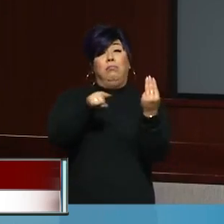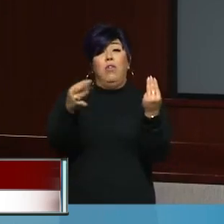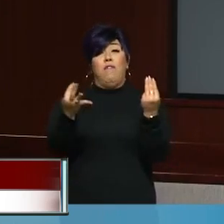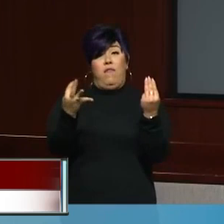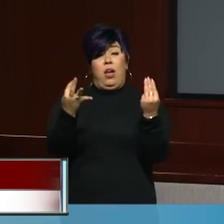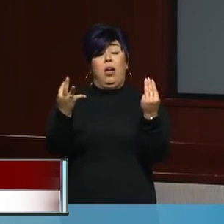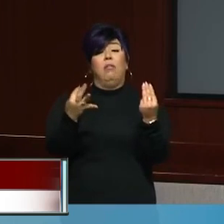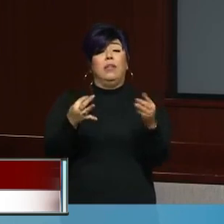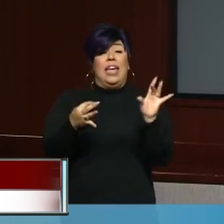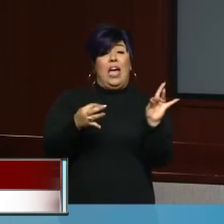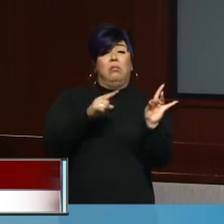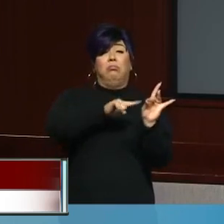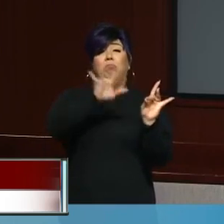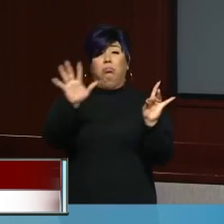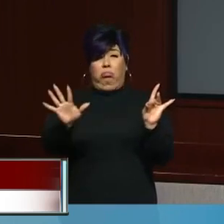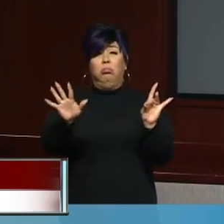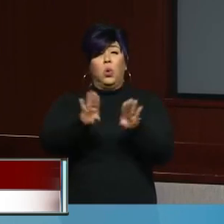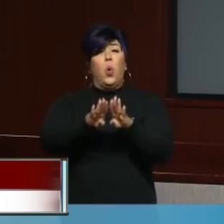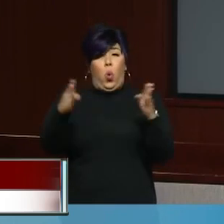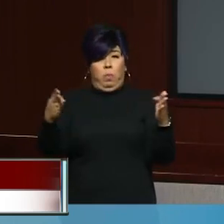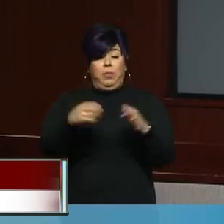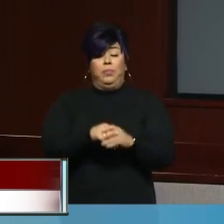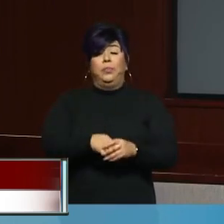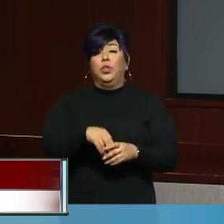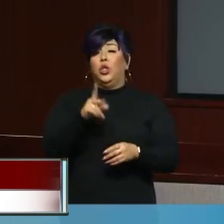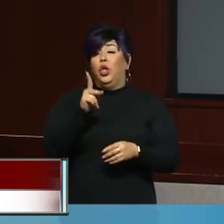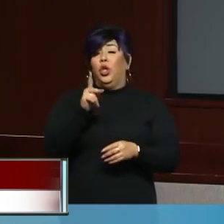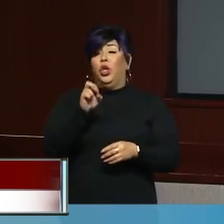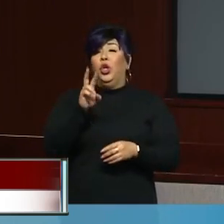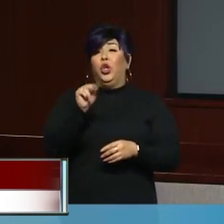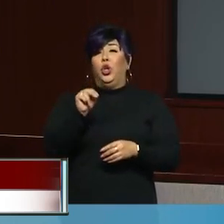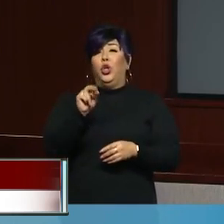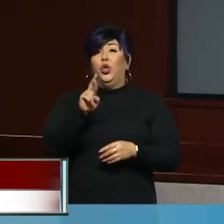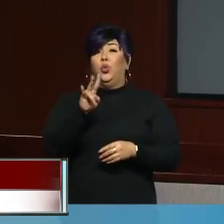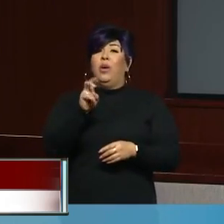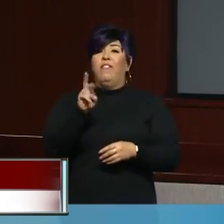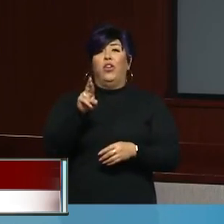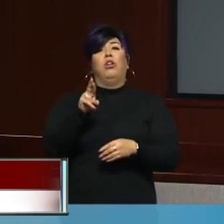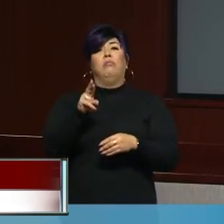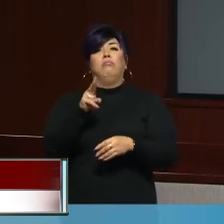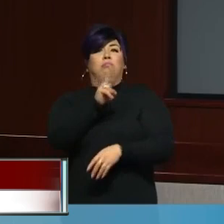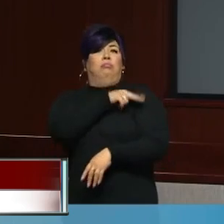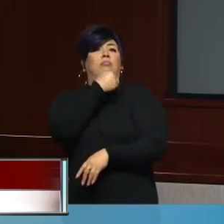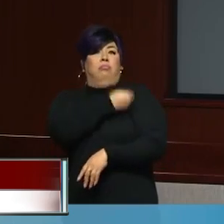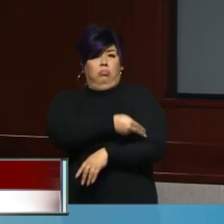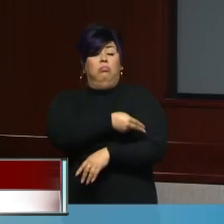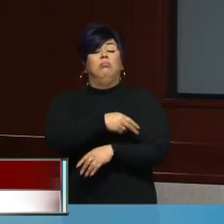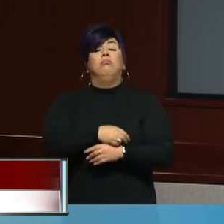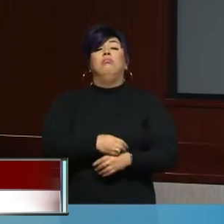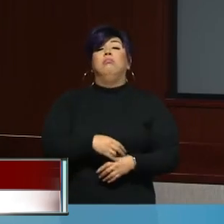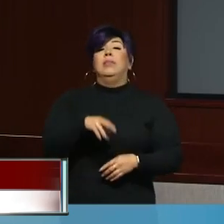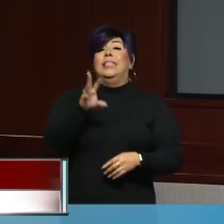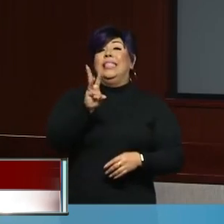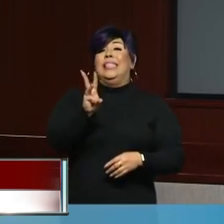Friday, 8 to 5. The Kern Valley Hospital is located